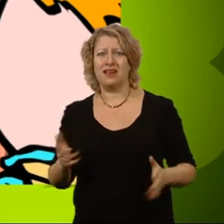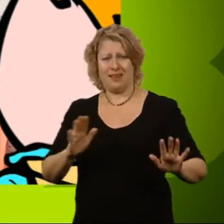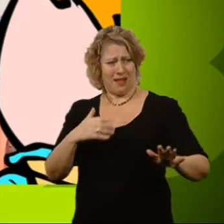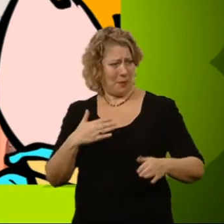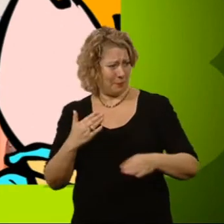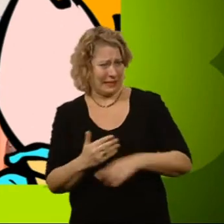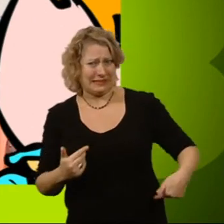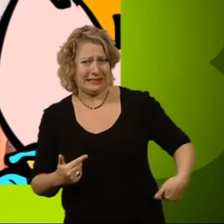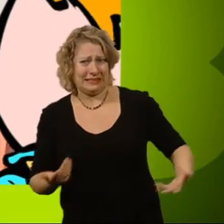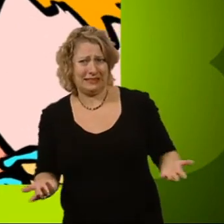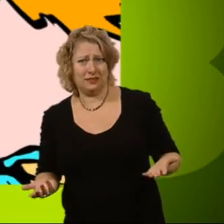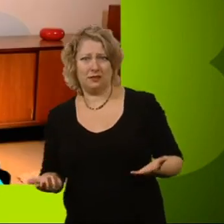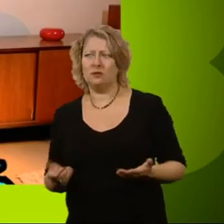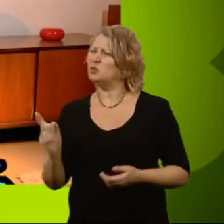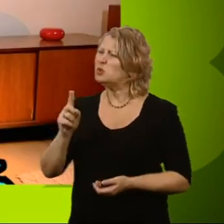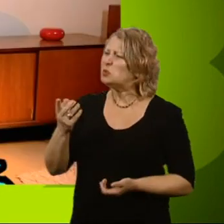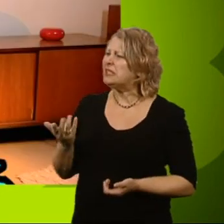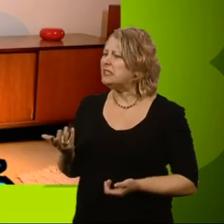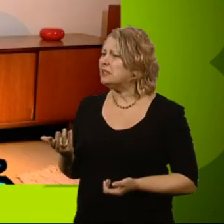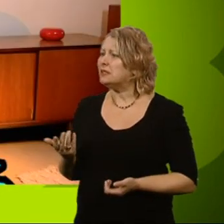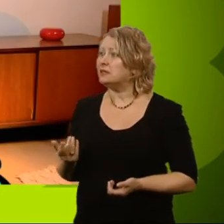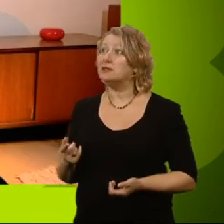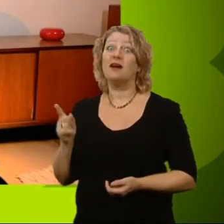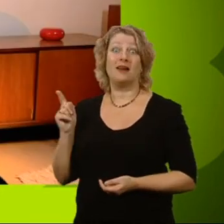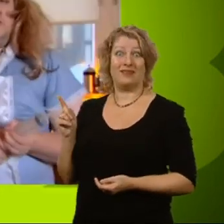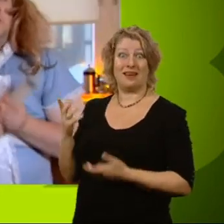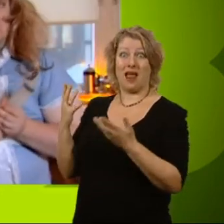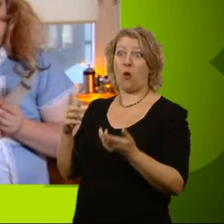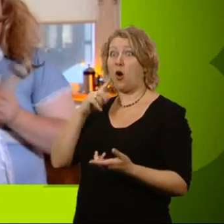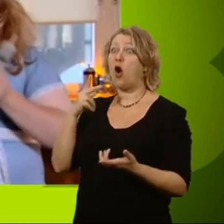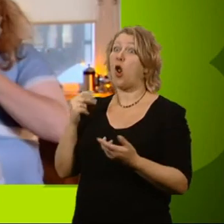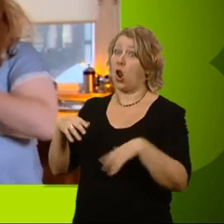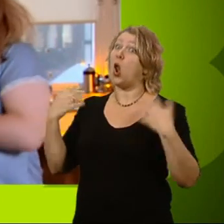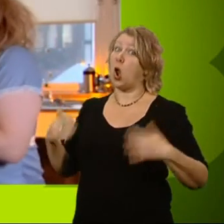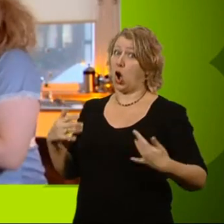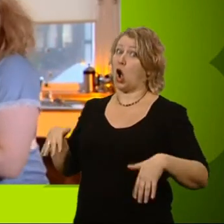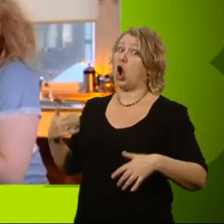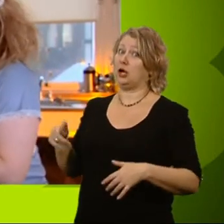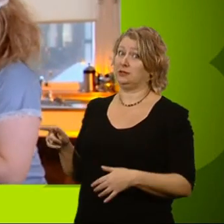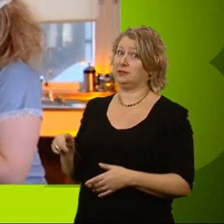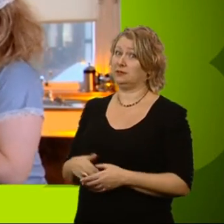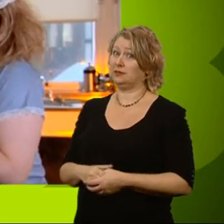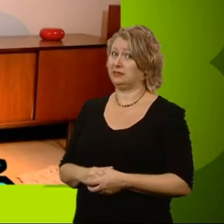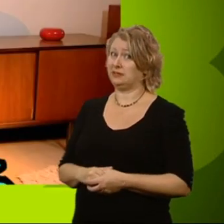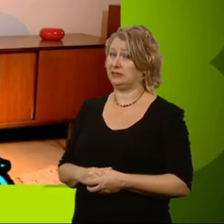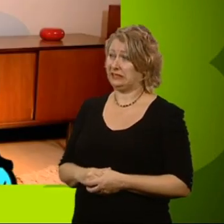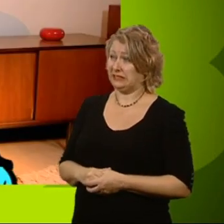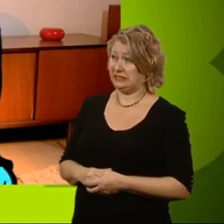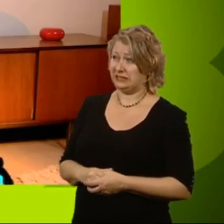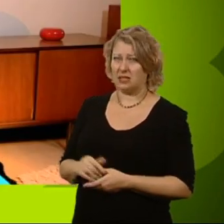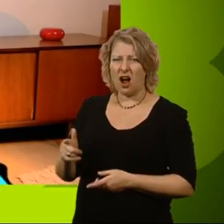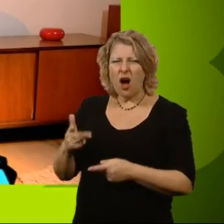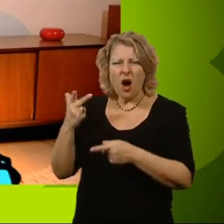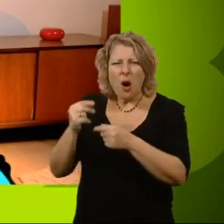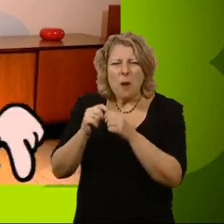at the moment. What are you doing? This one will hurt quite a lot. No! Is she giving